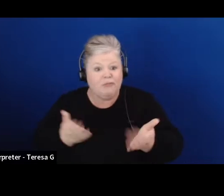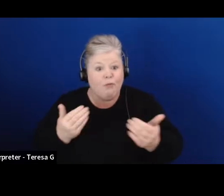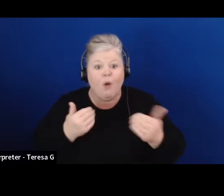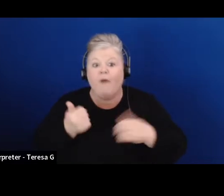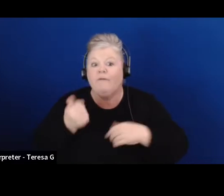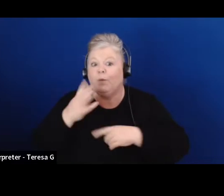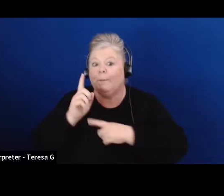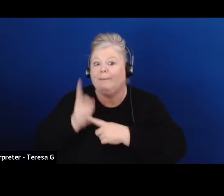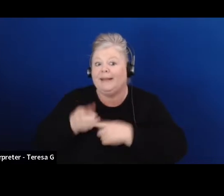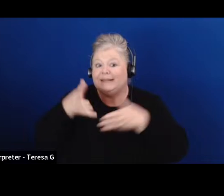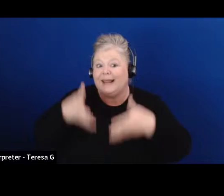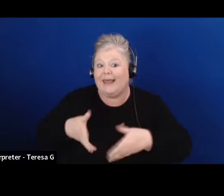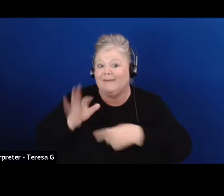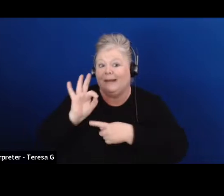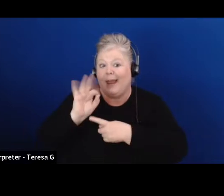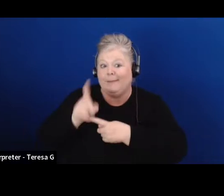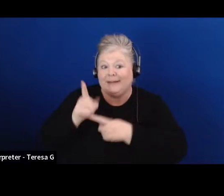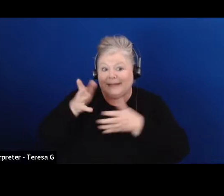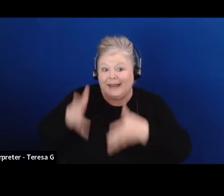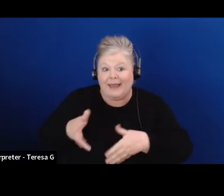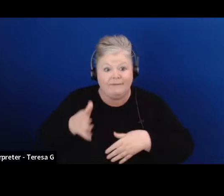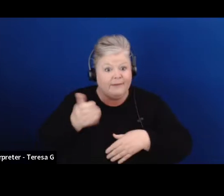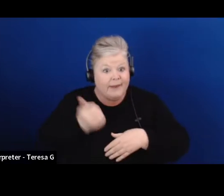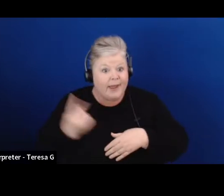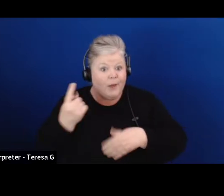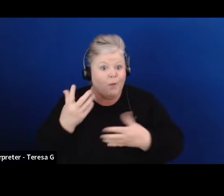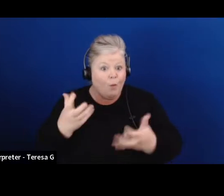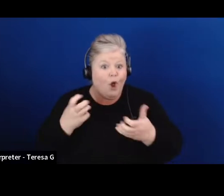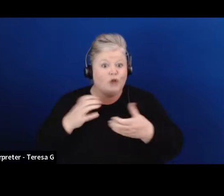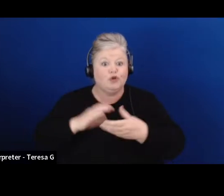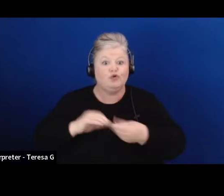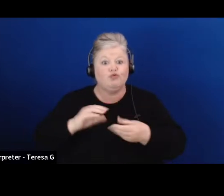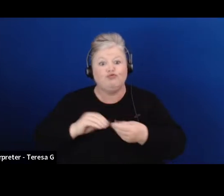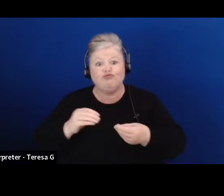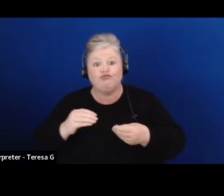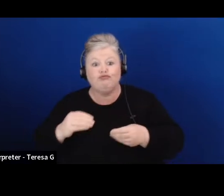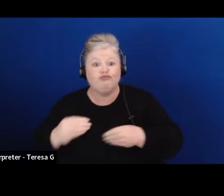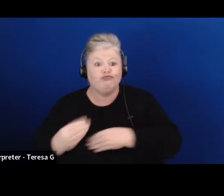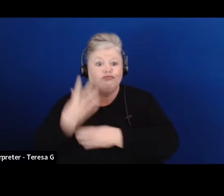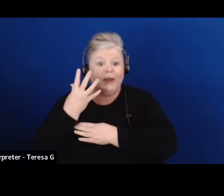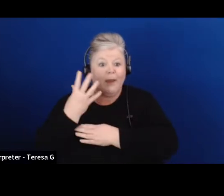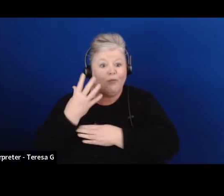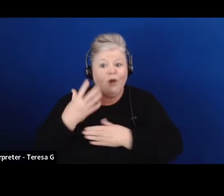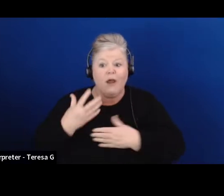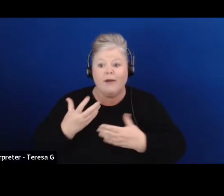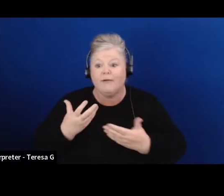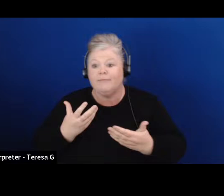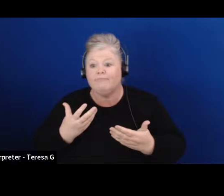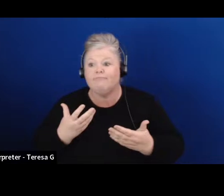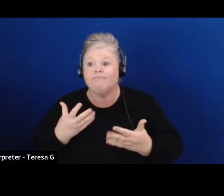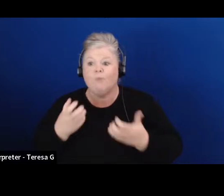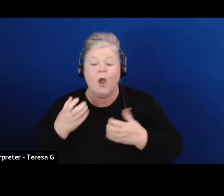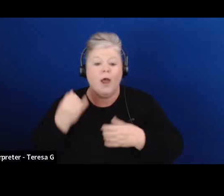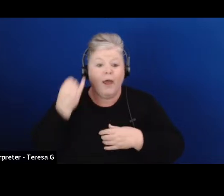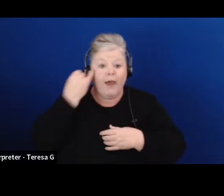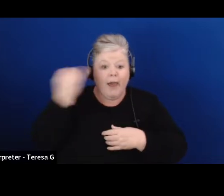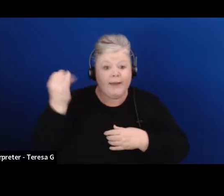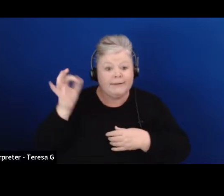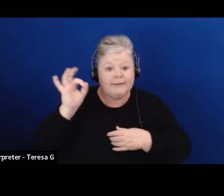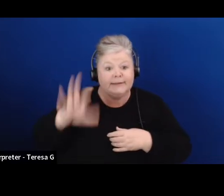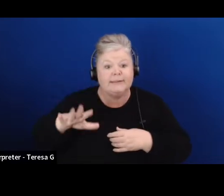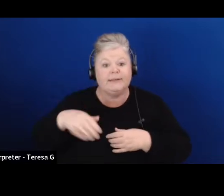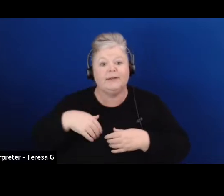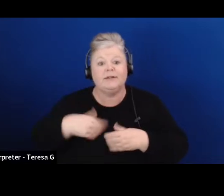about 9 minutes left. So if anybody wants to pop on with your camera, if you have an idea or a